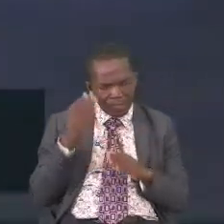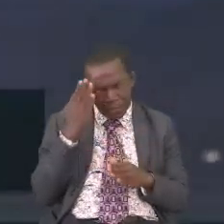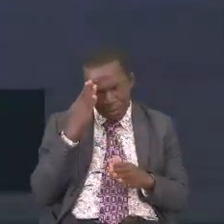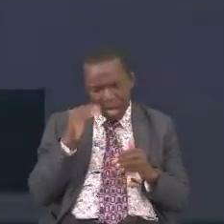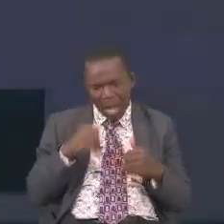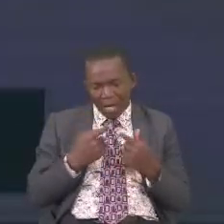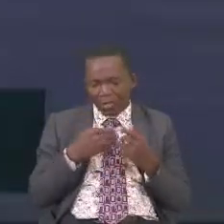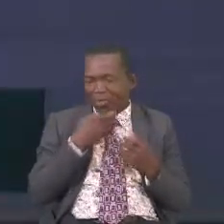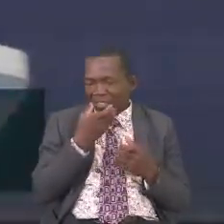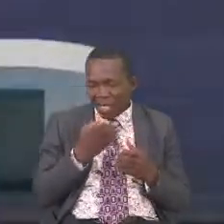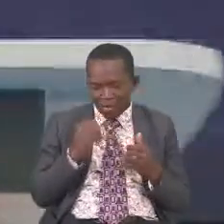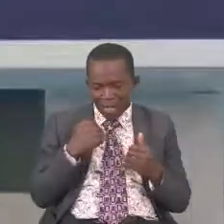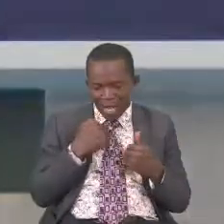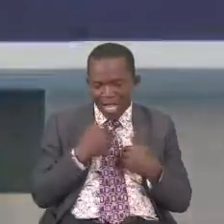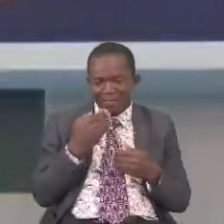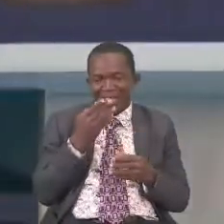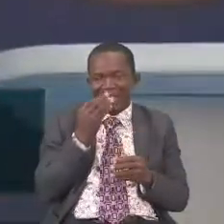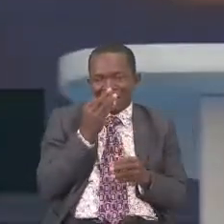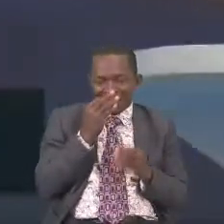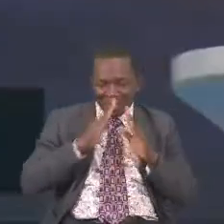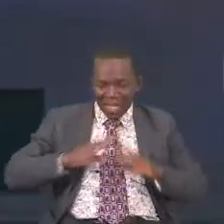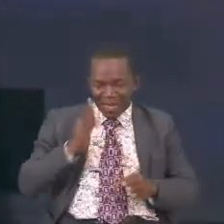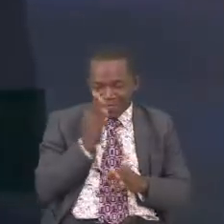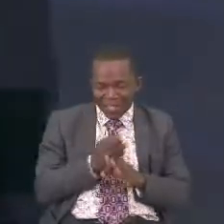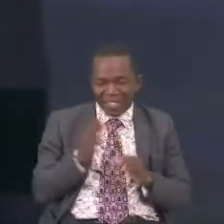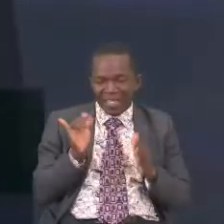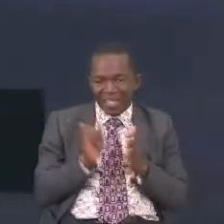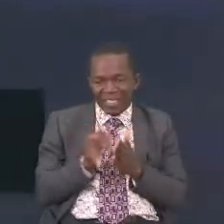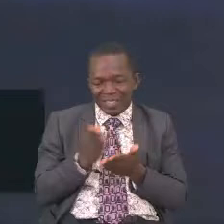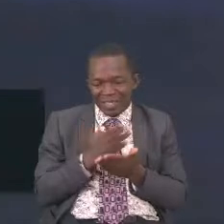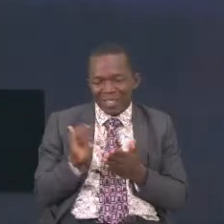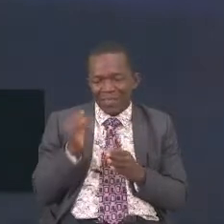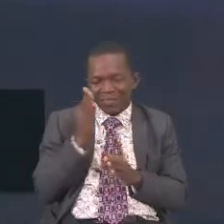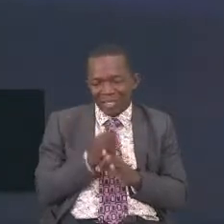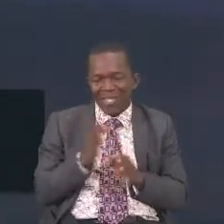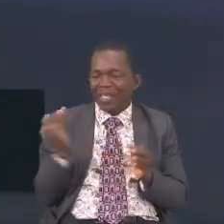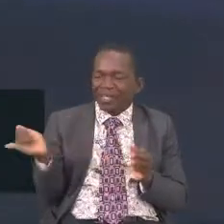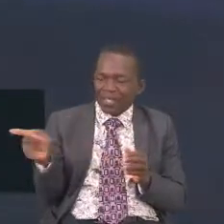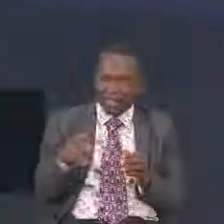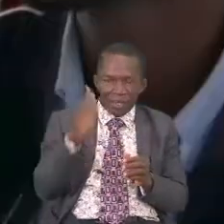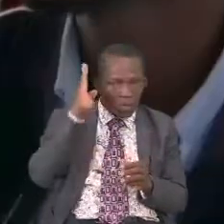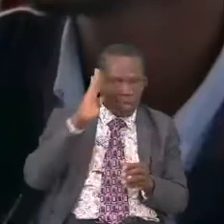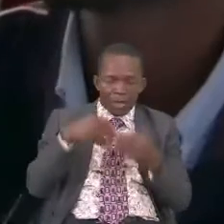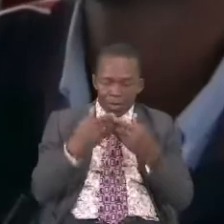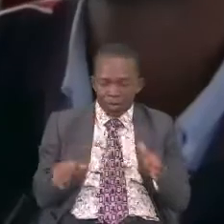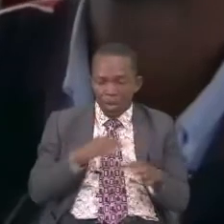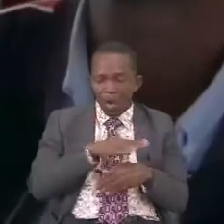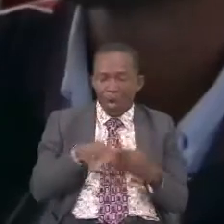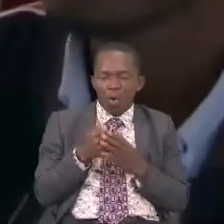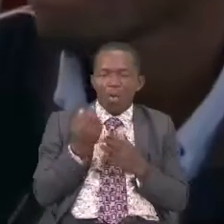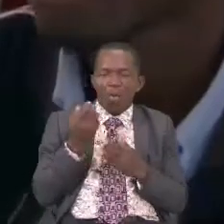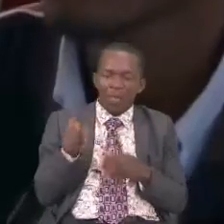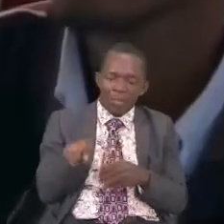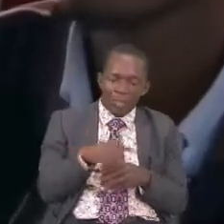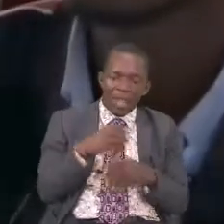and silence, a sightless faith and a singing faith. They will lose all their powers before you in Jesus' name. And they